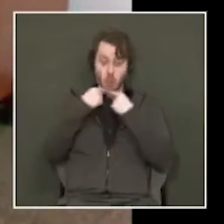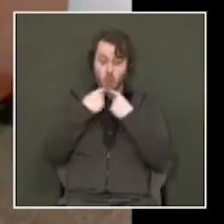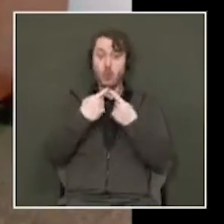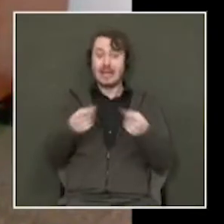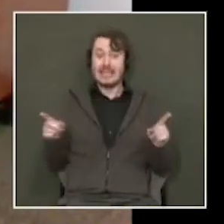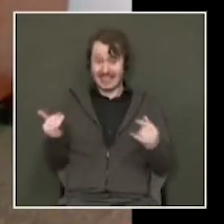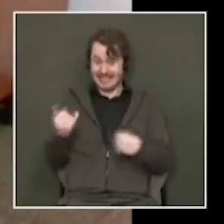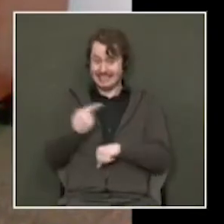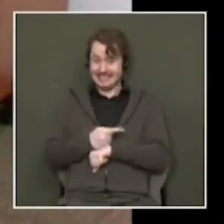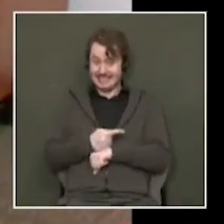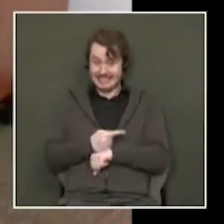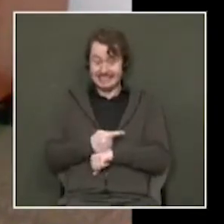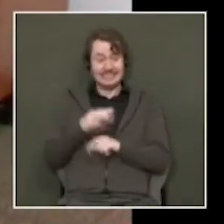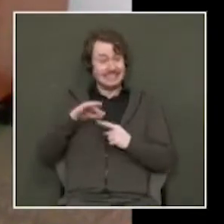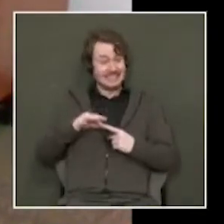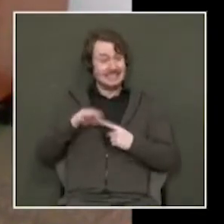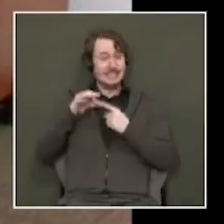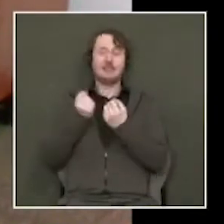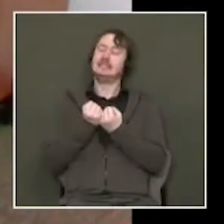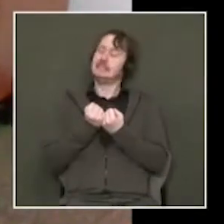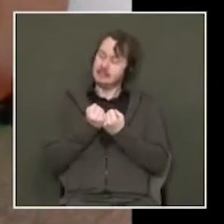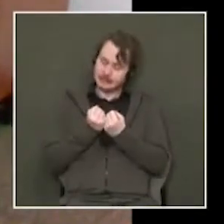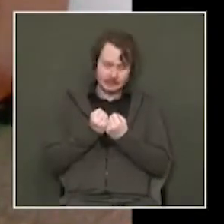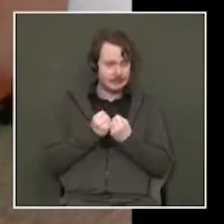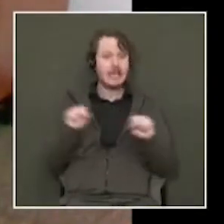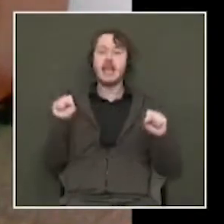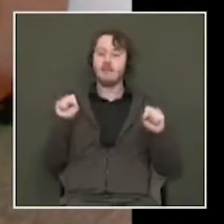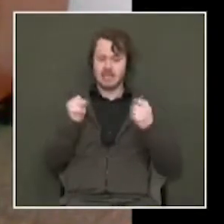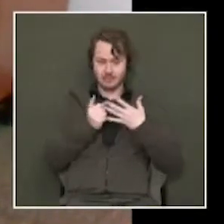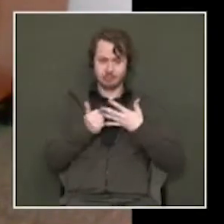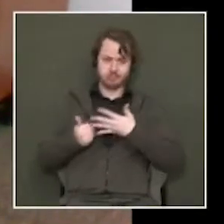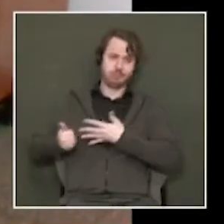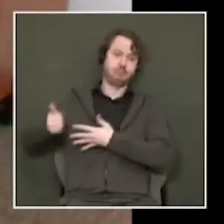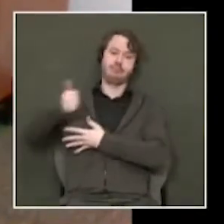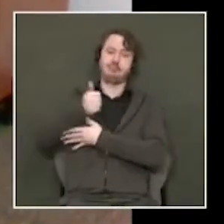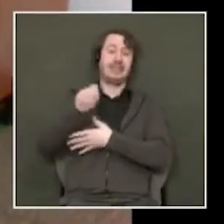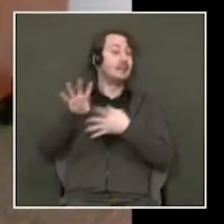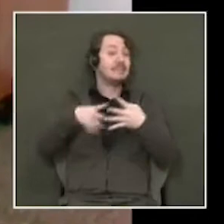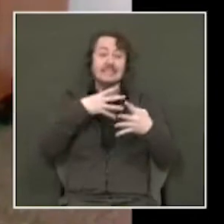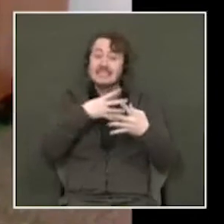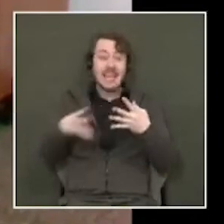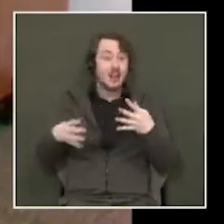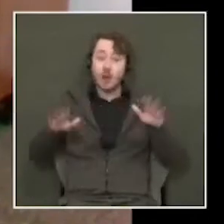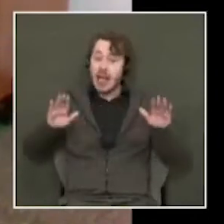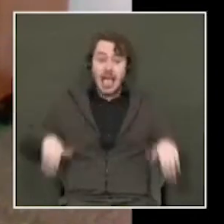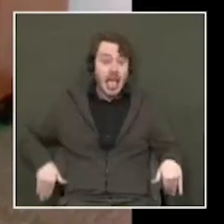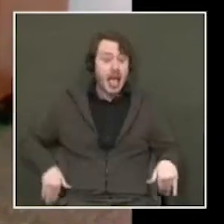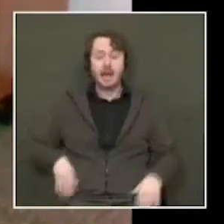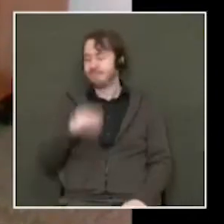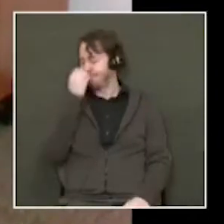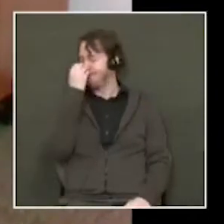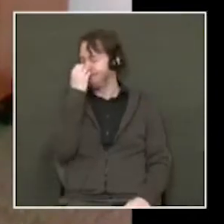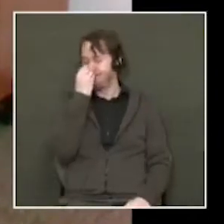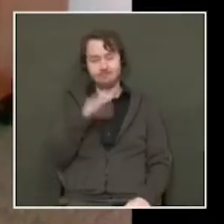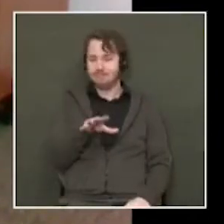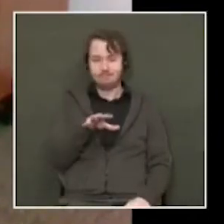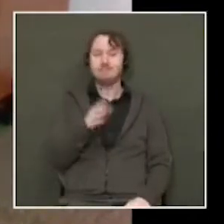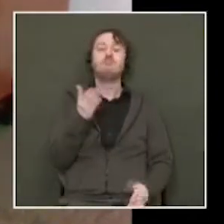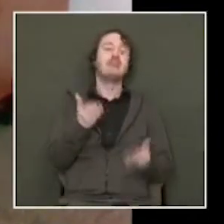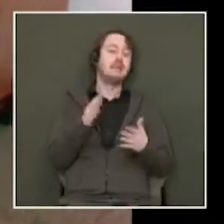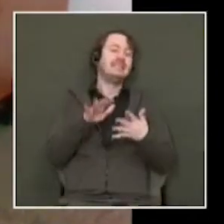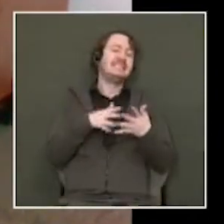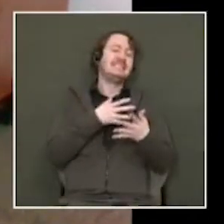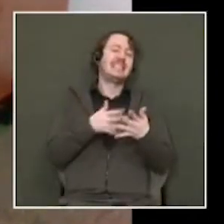days like today, that safety is always predominant over schedule. And so it is very possible schedules will be